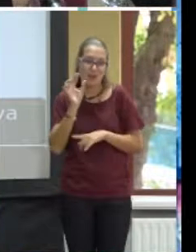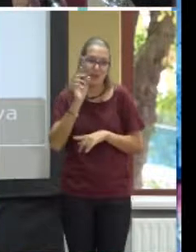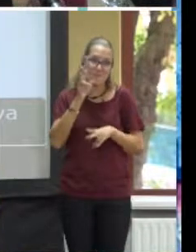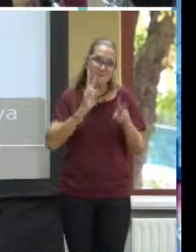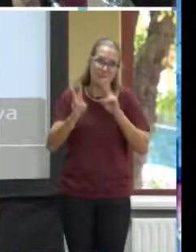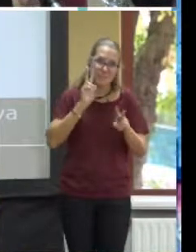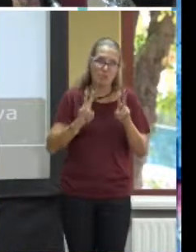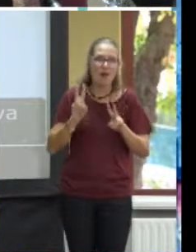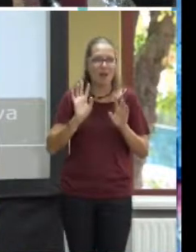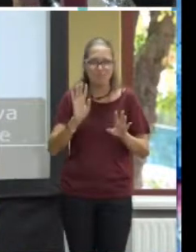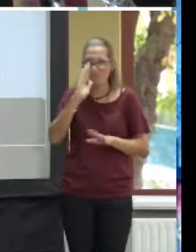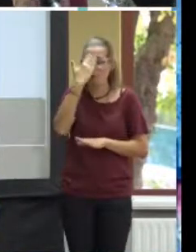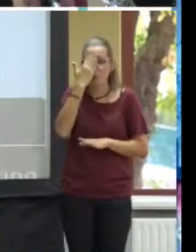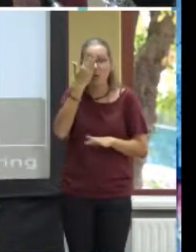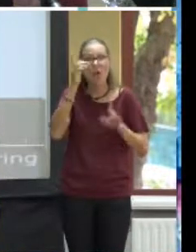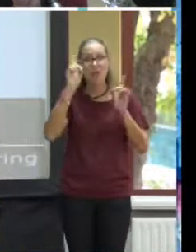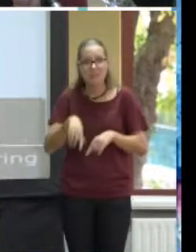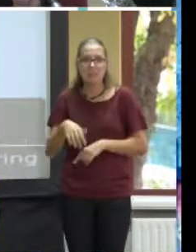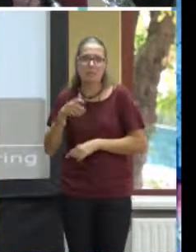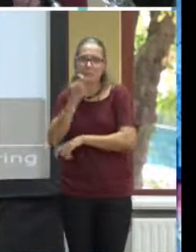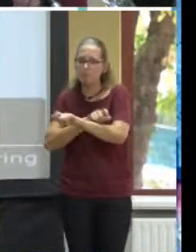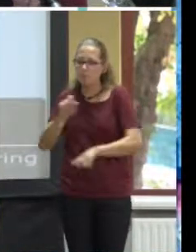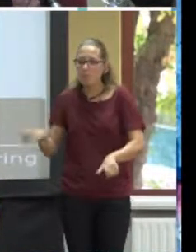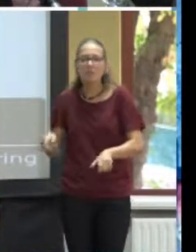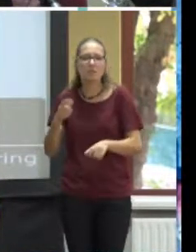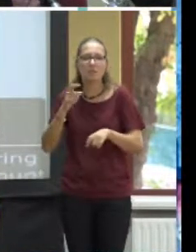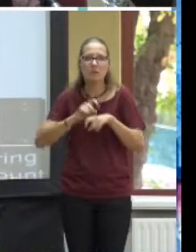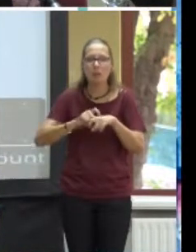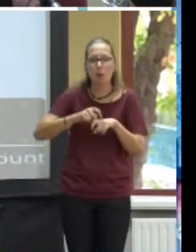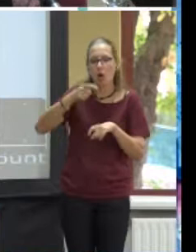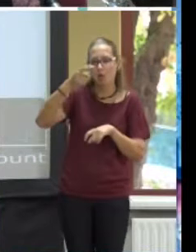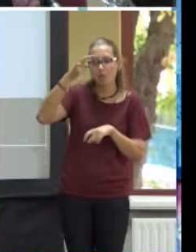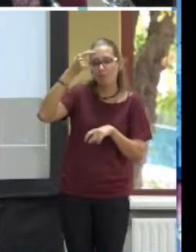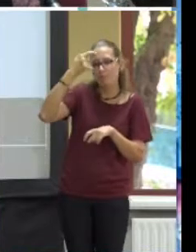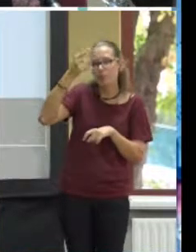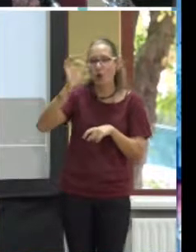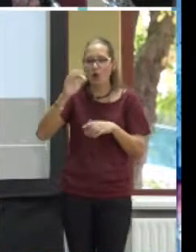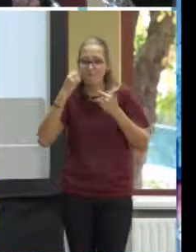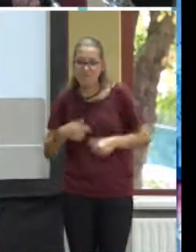rest of visitors and their needs, physical but also intellectual needs.